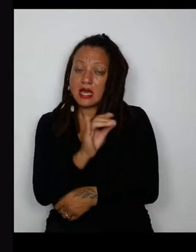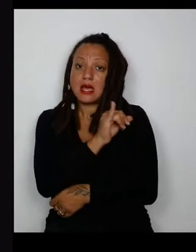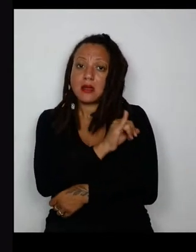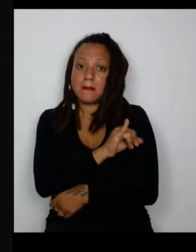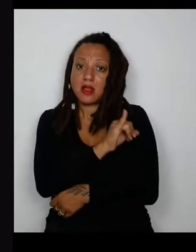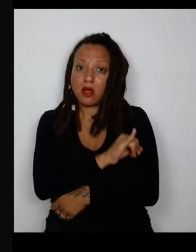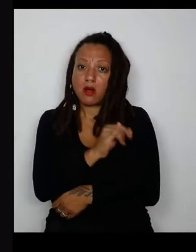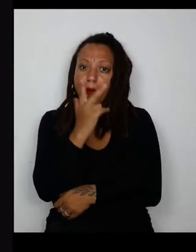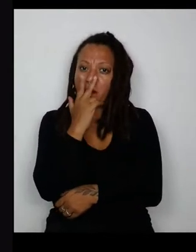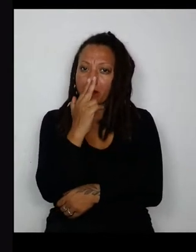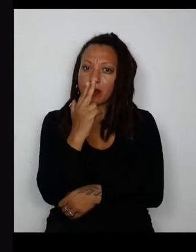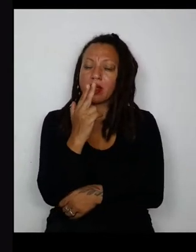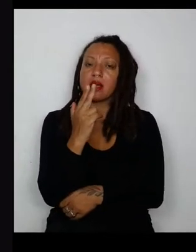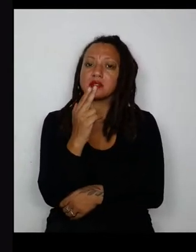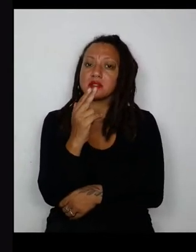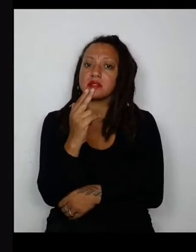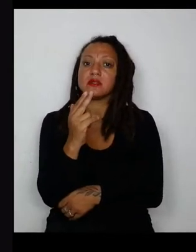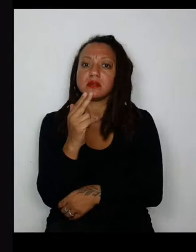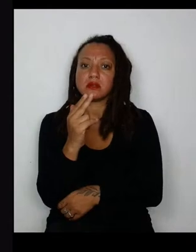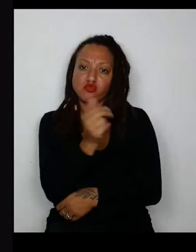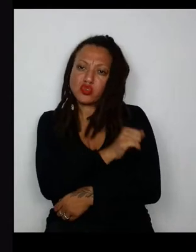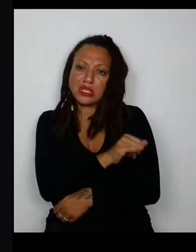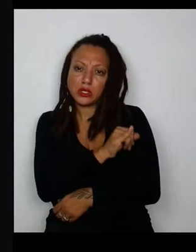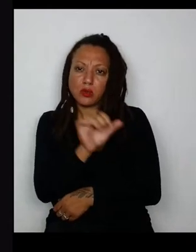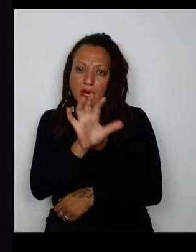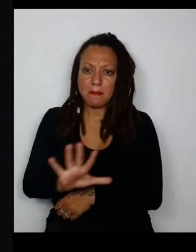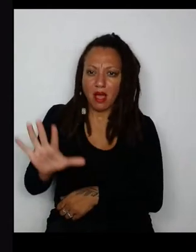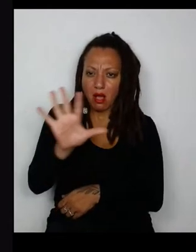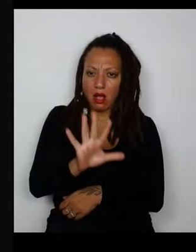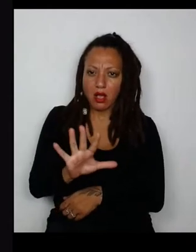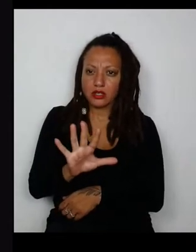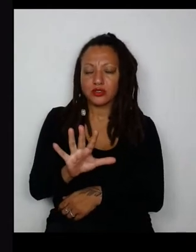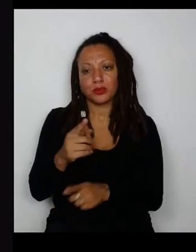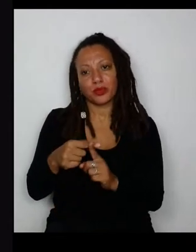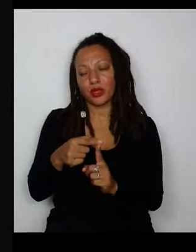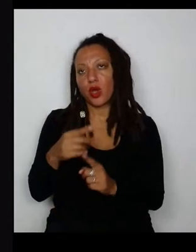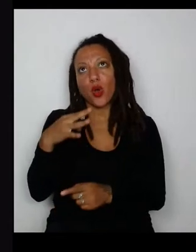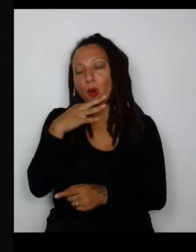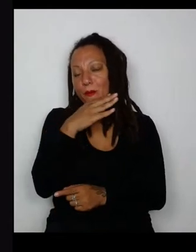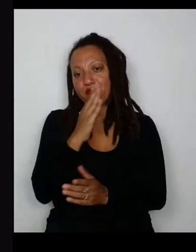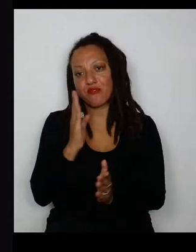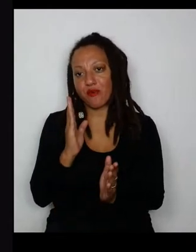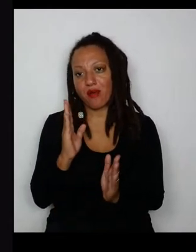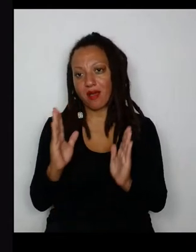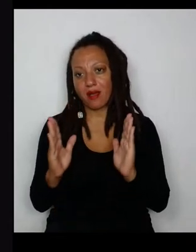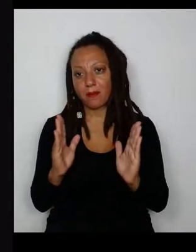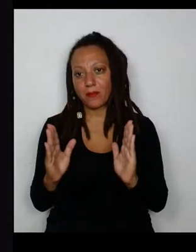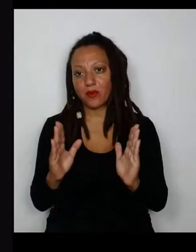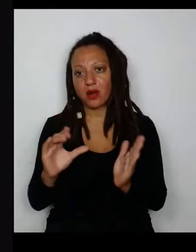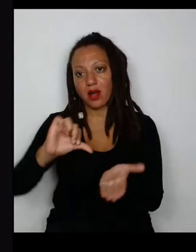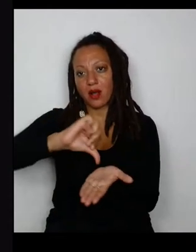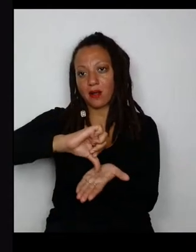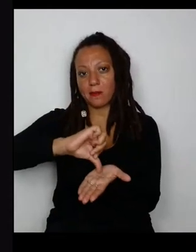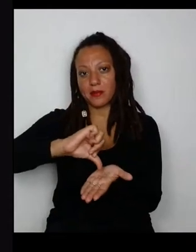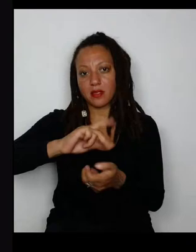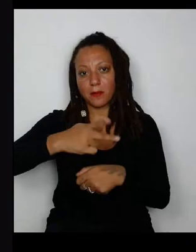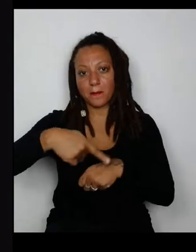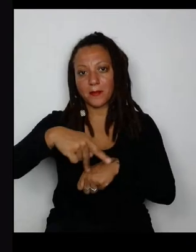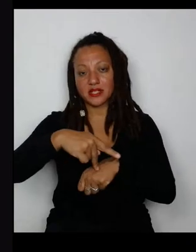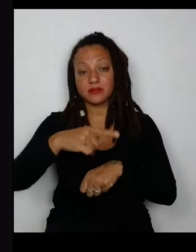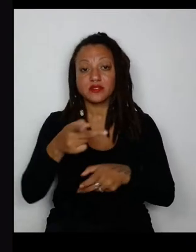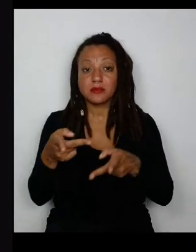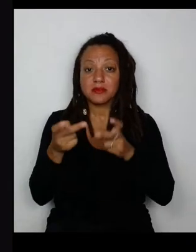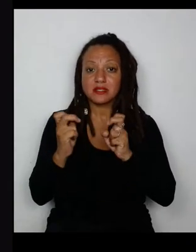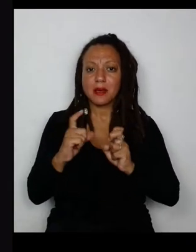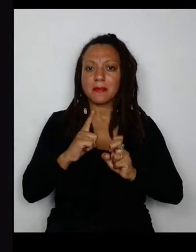the state of rio de janeiro or the city of rio de janeiro rio de janeiro was certainly the capital city of brazil at the time and we